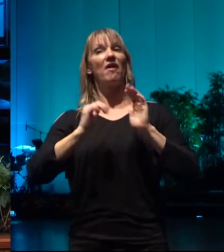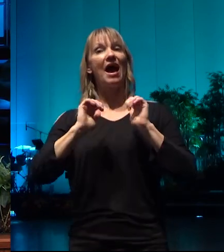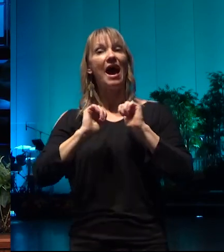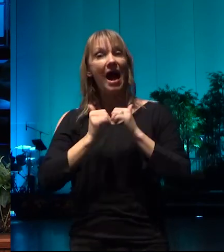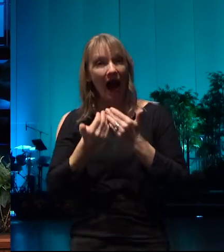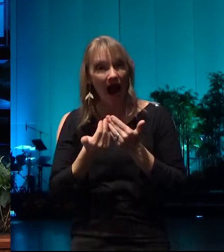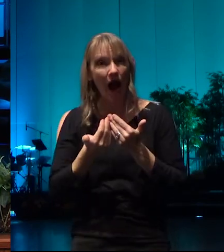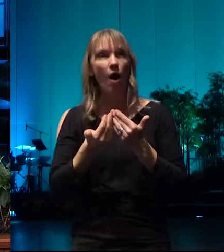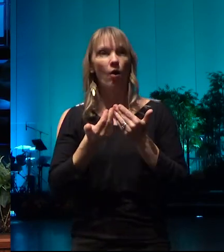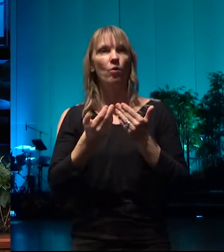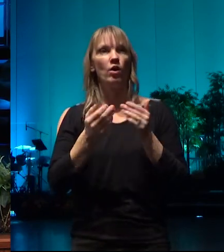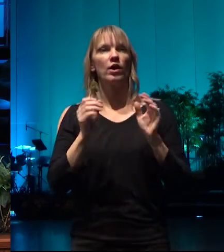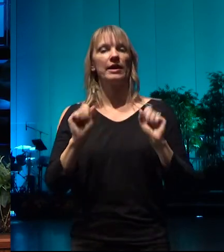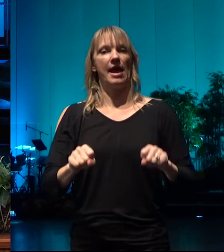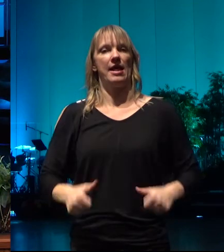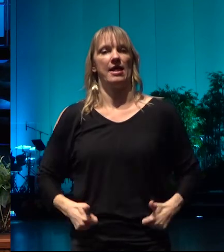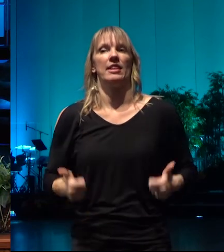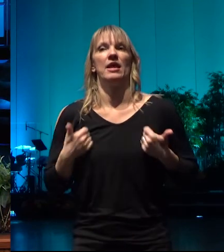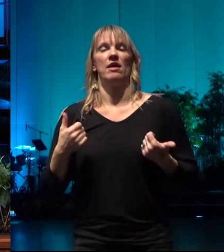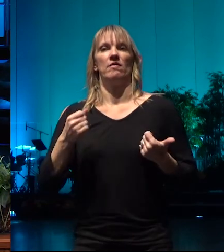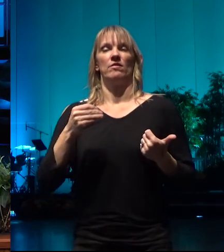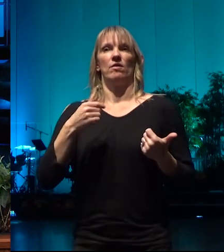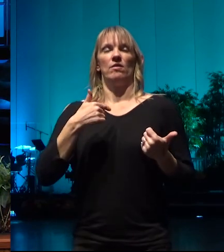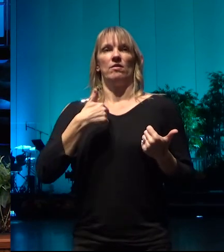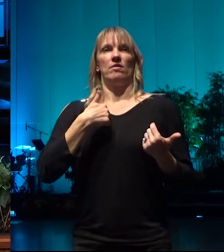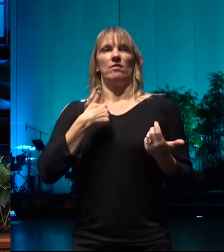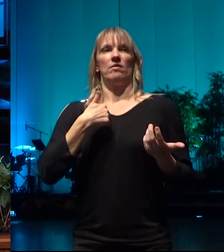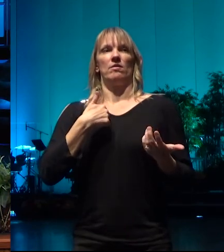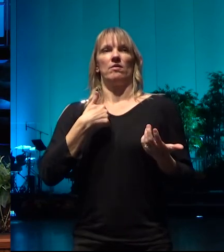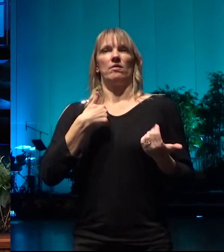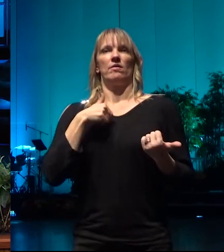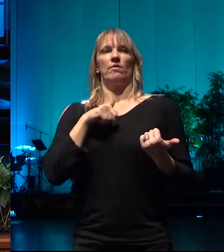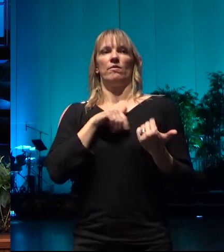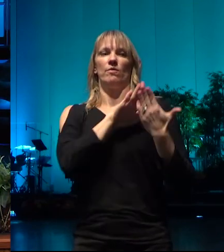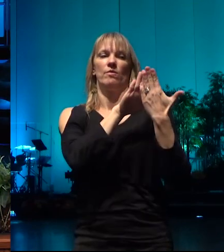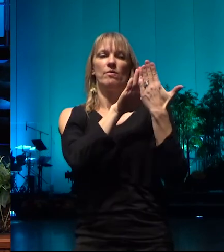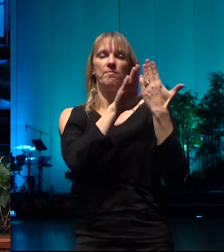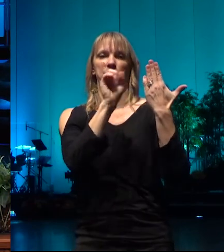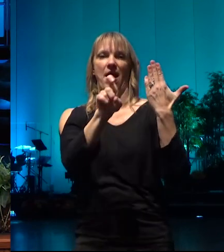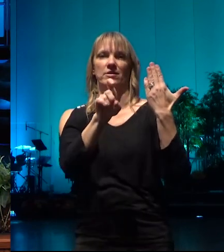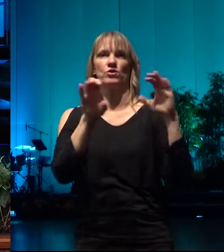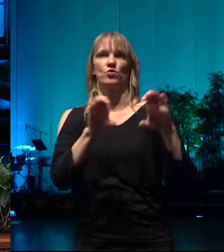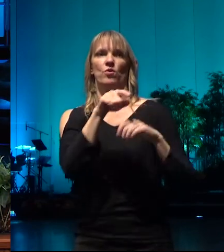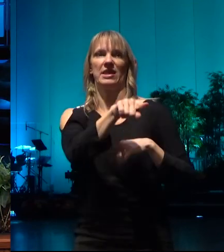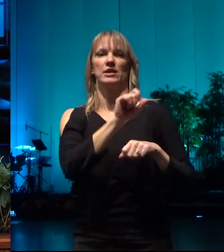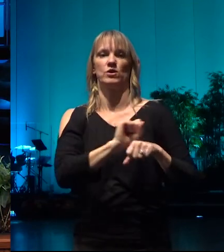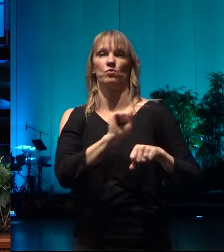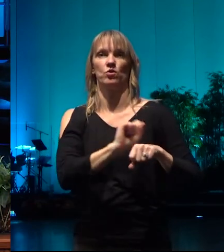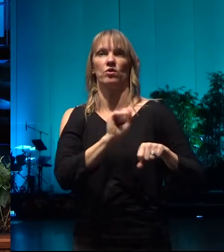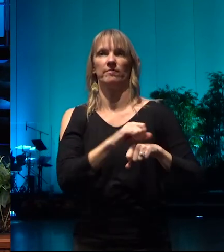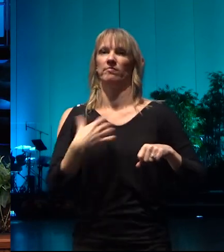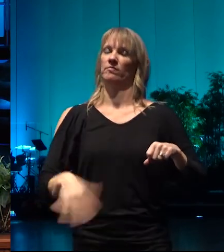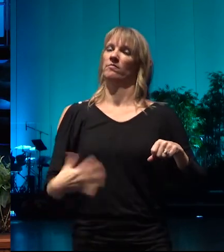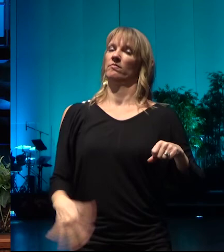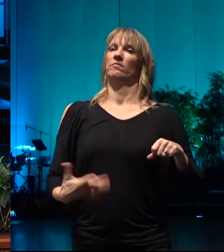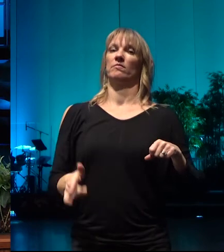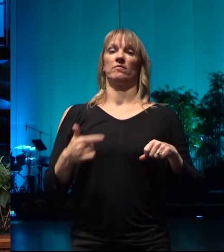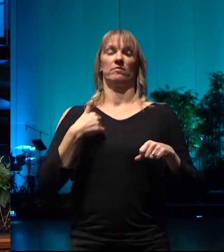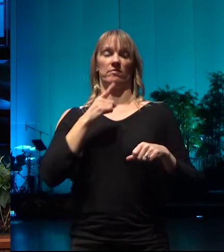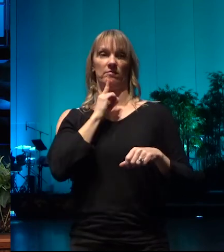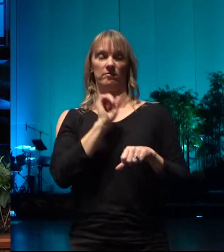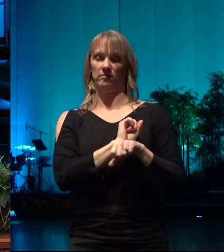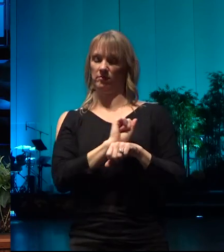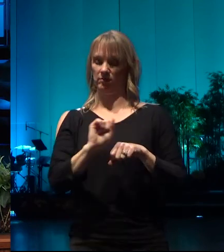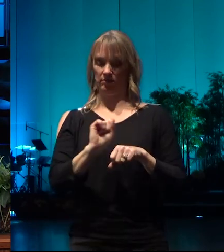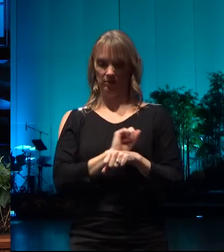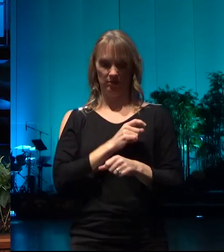example of how people could live. So I was faced with doing this profound work. And the thing that really took me to